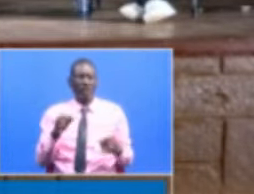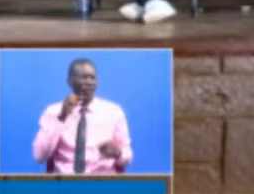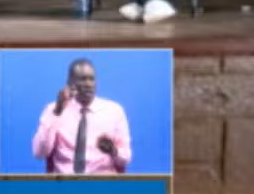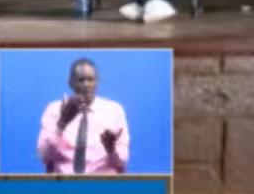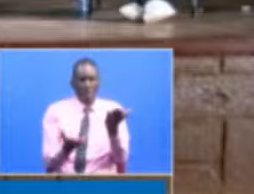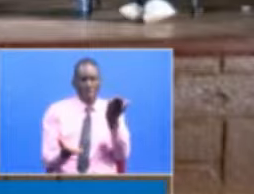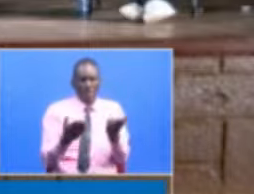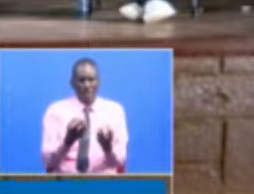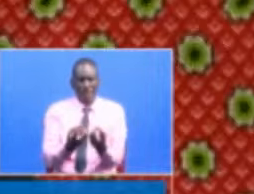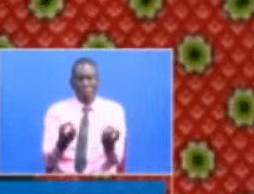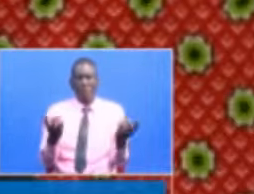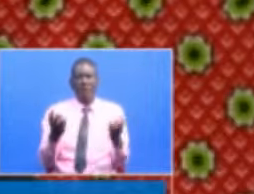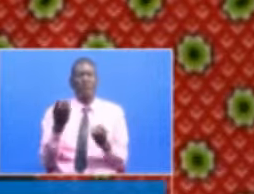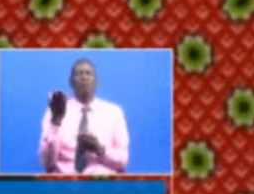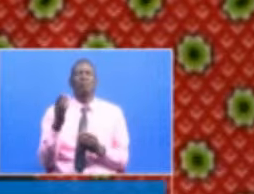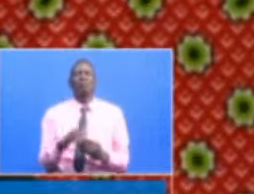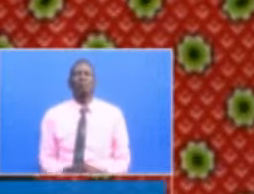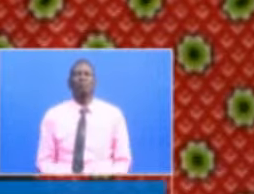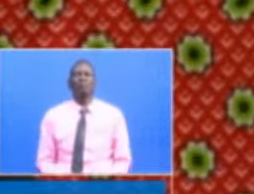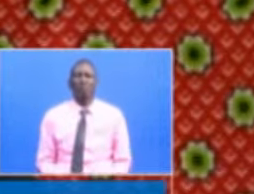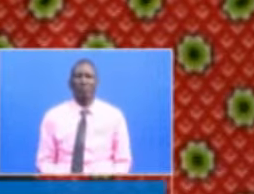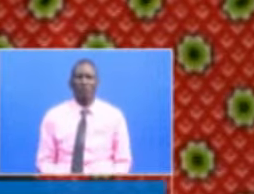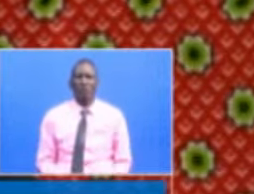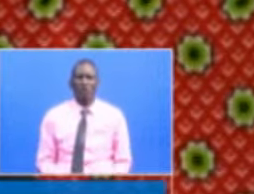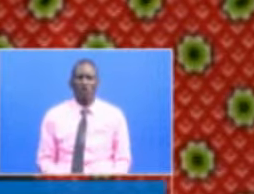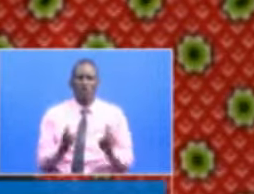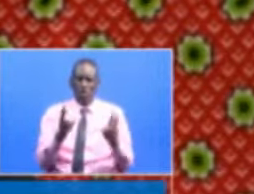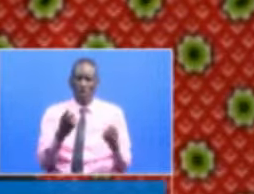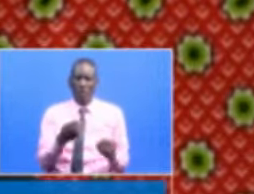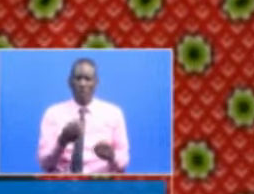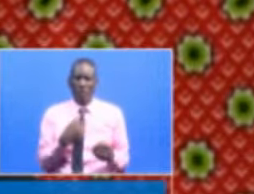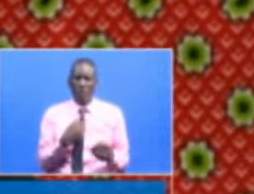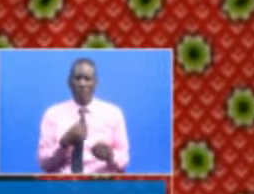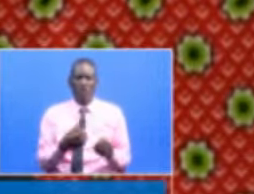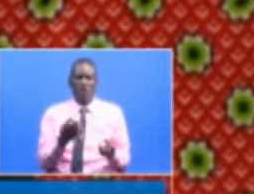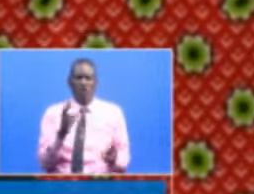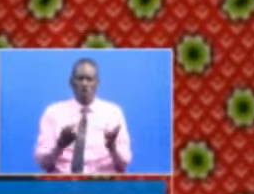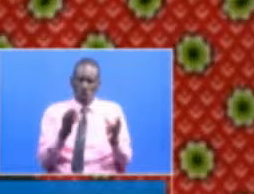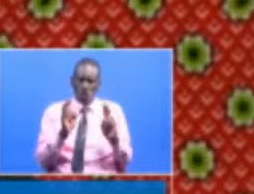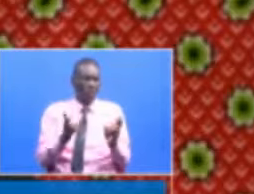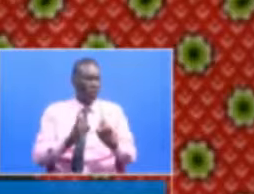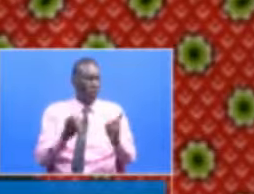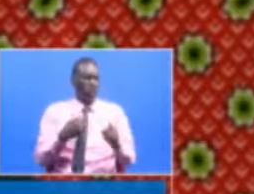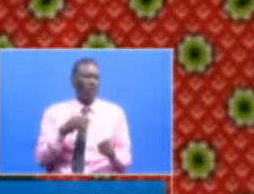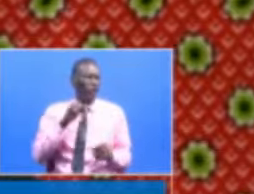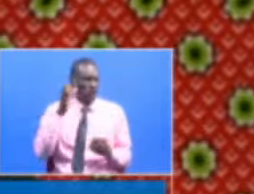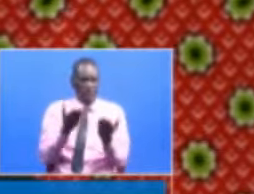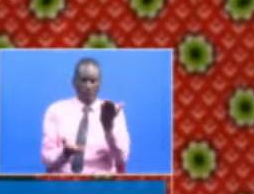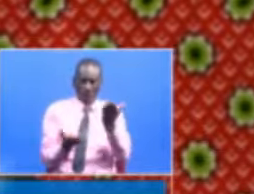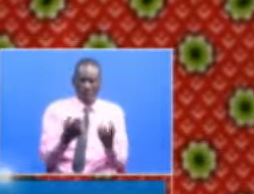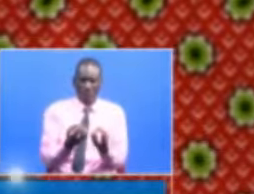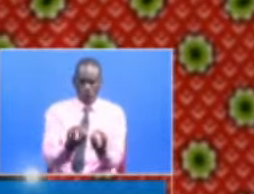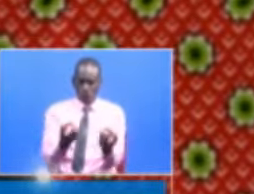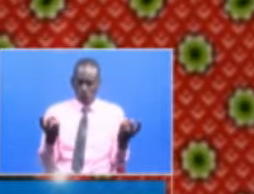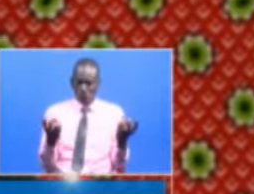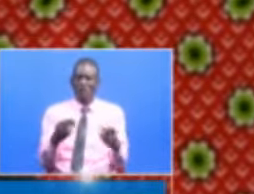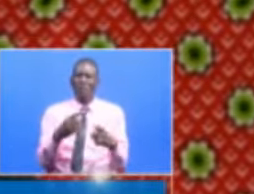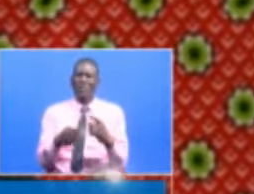panels we've ever had. Usually we don't get the gender balance very well, and I'm glad that you all